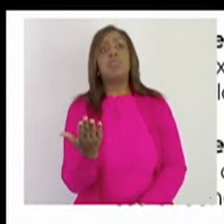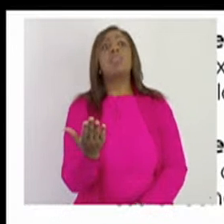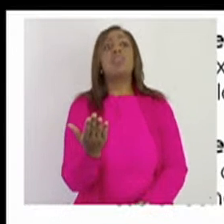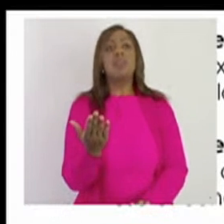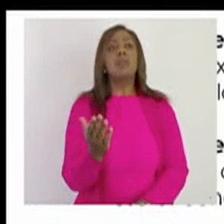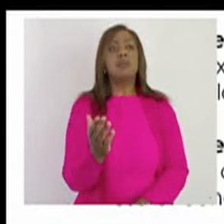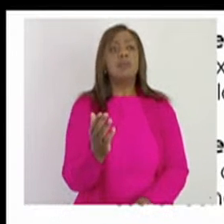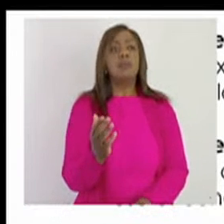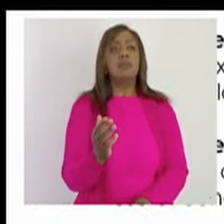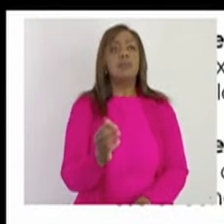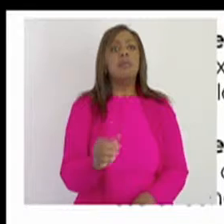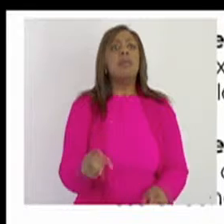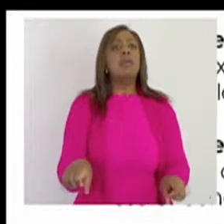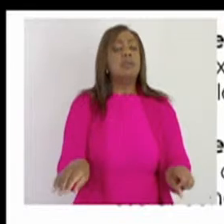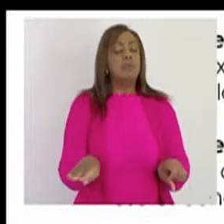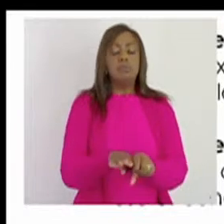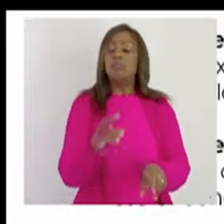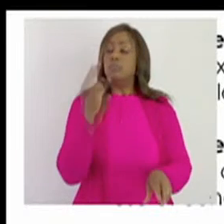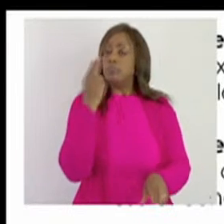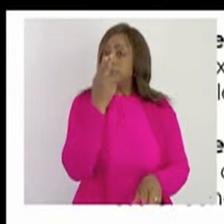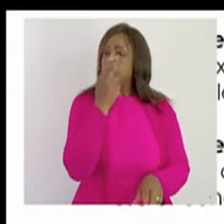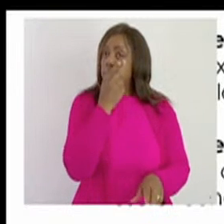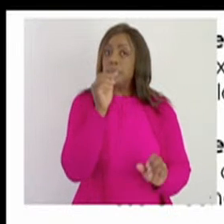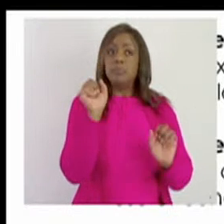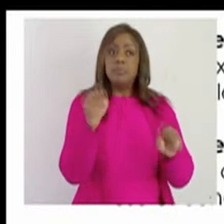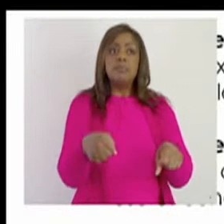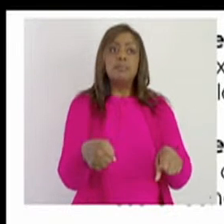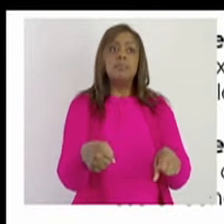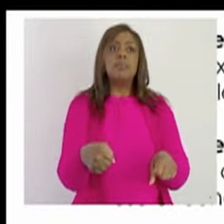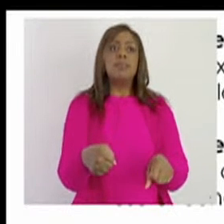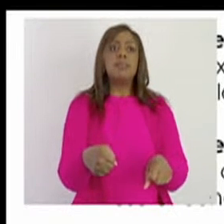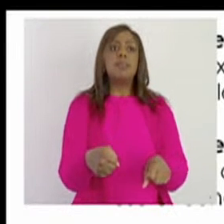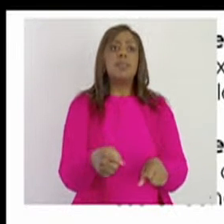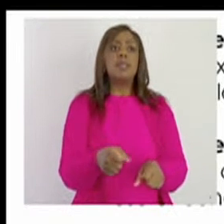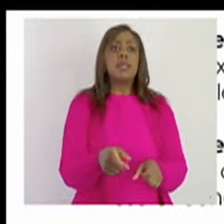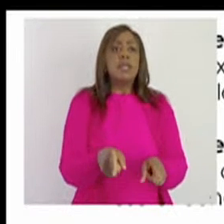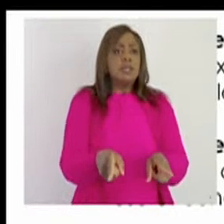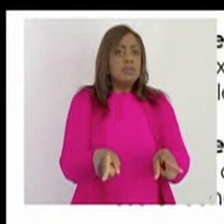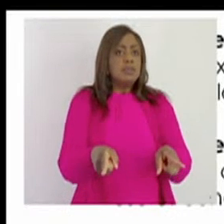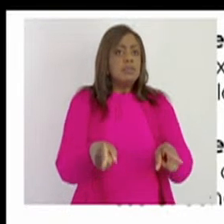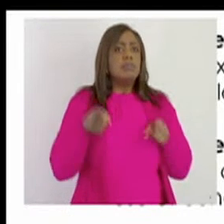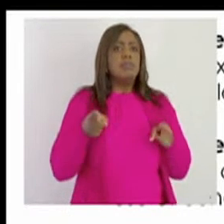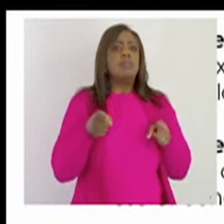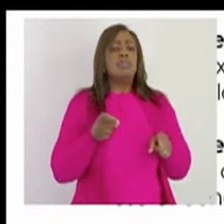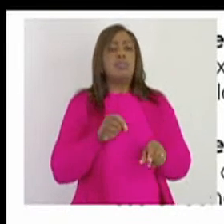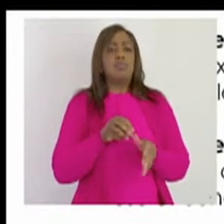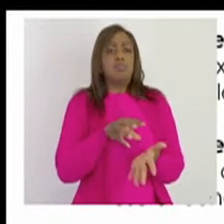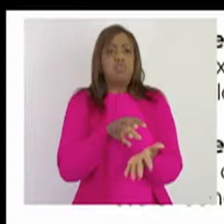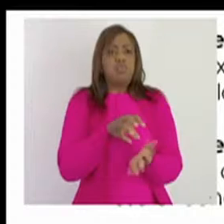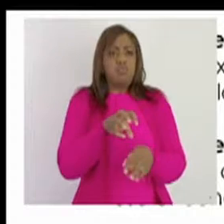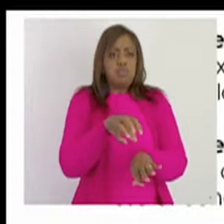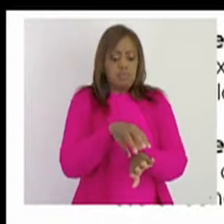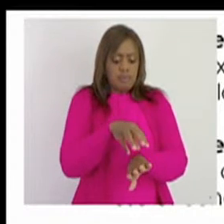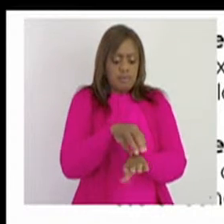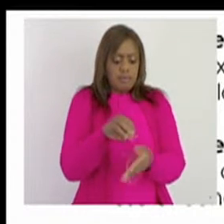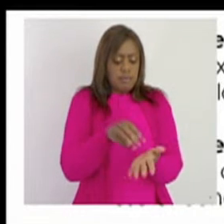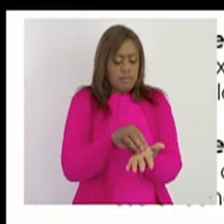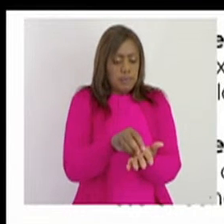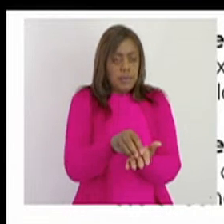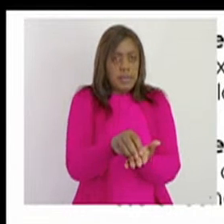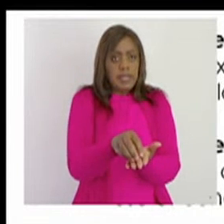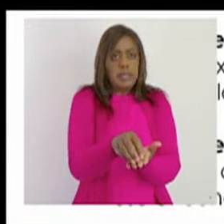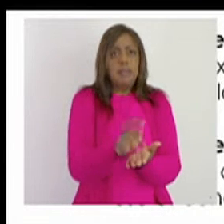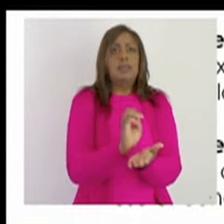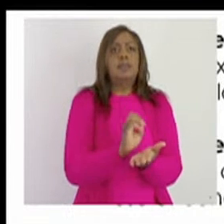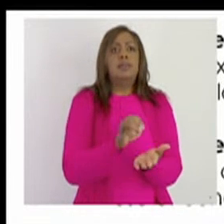by avoiding the contact of body fluids such as blood, semen, vaginal fluids, and then many